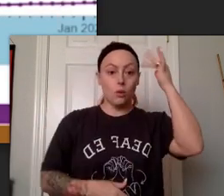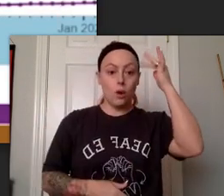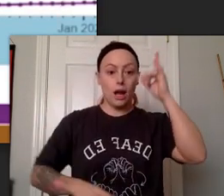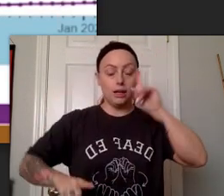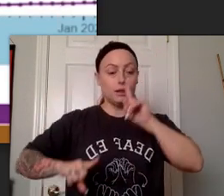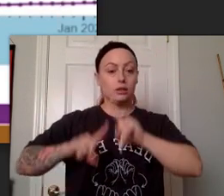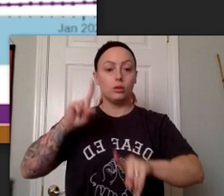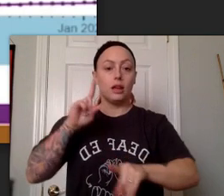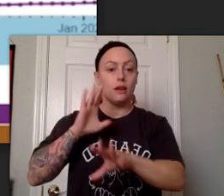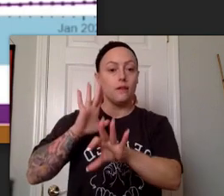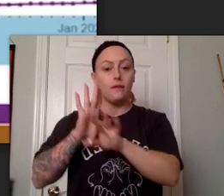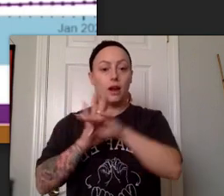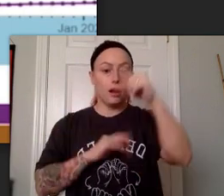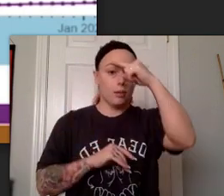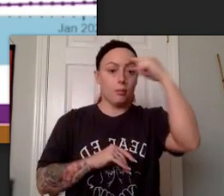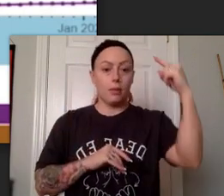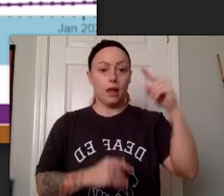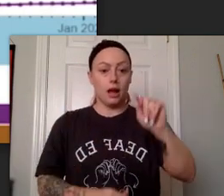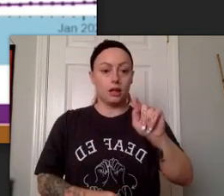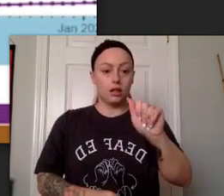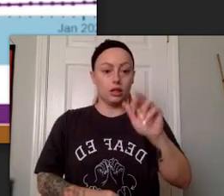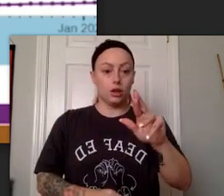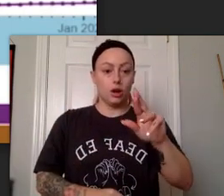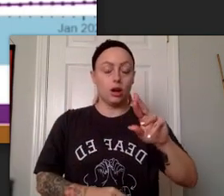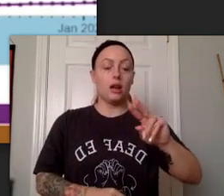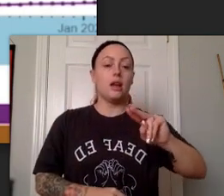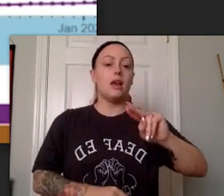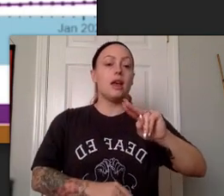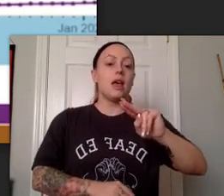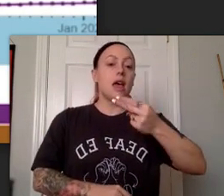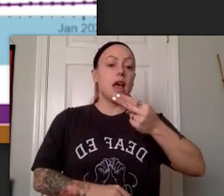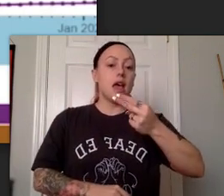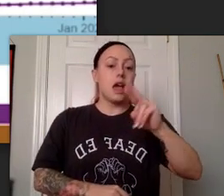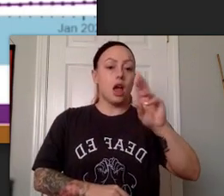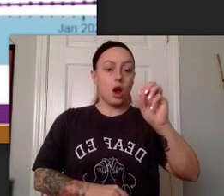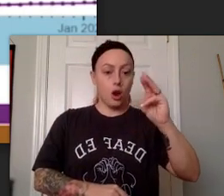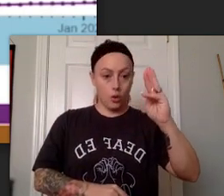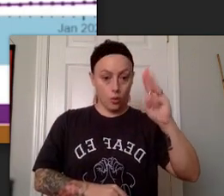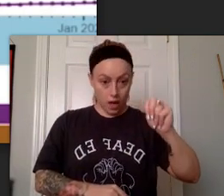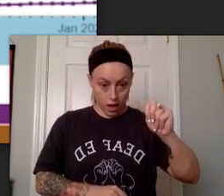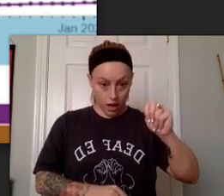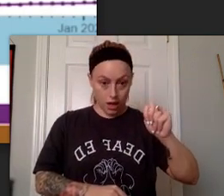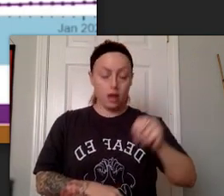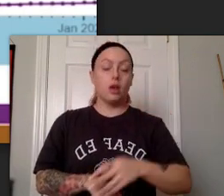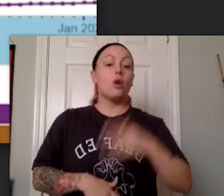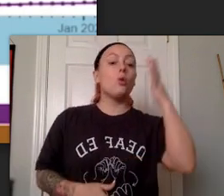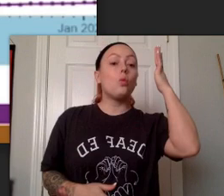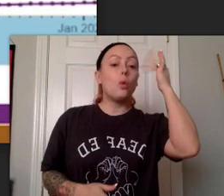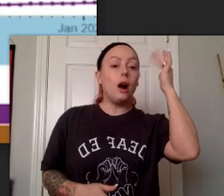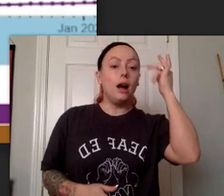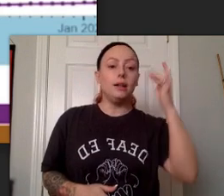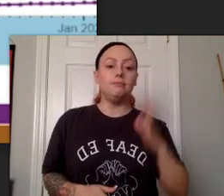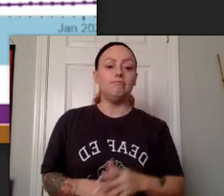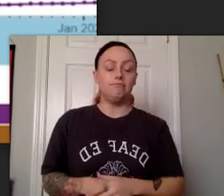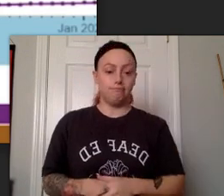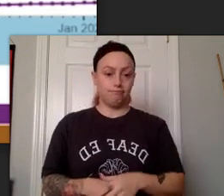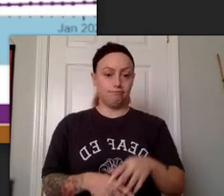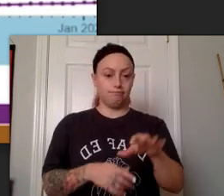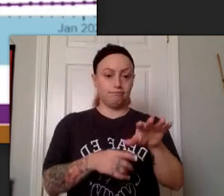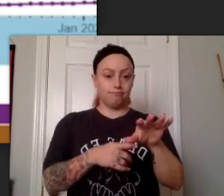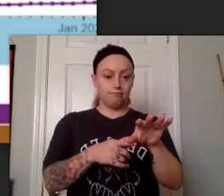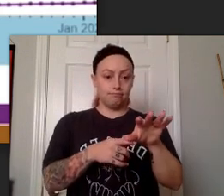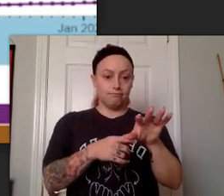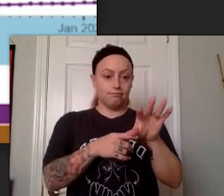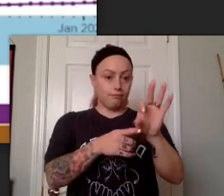find black tar heroin on the streets anymore because it is so much cheaper and easier to produce